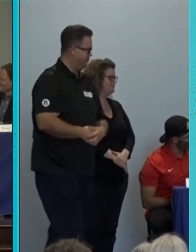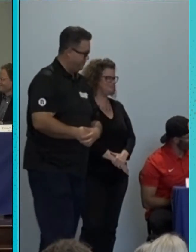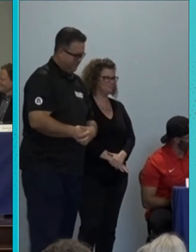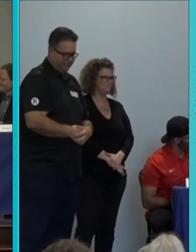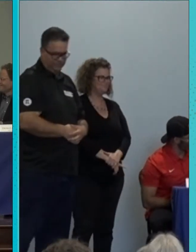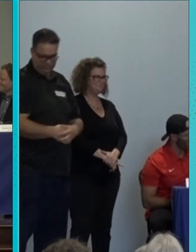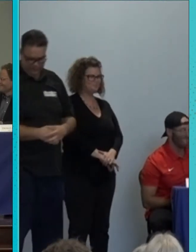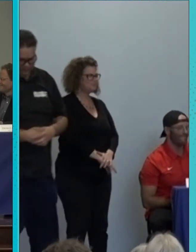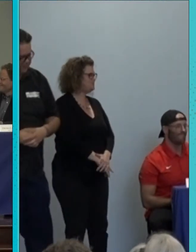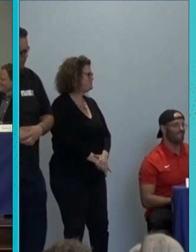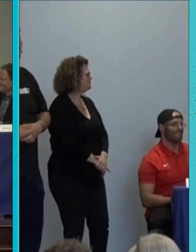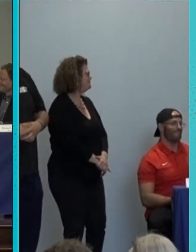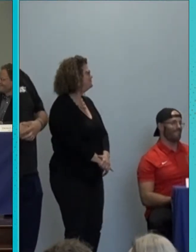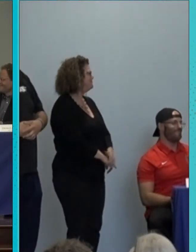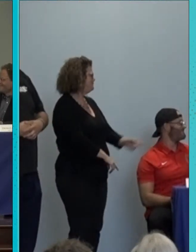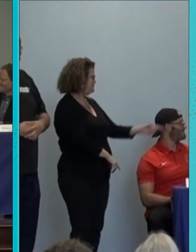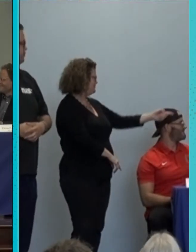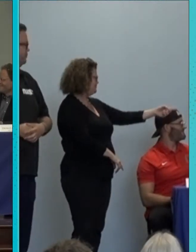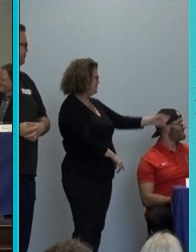Right.